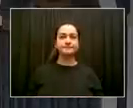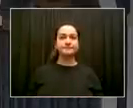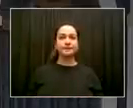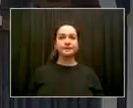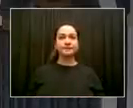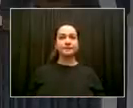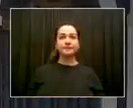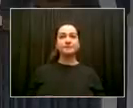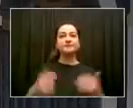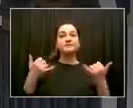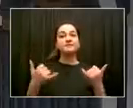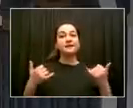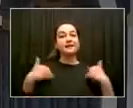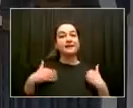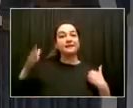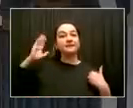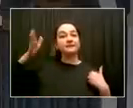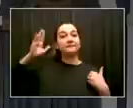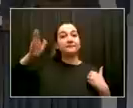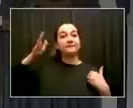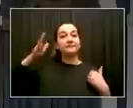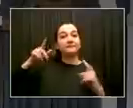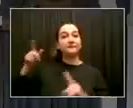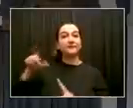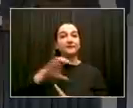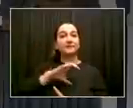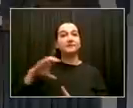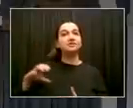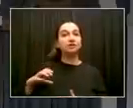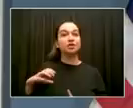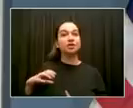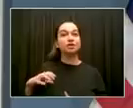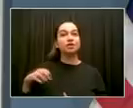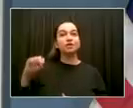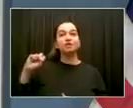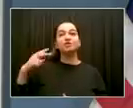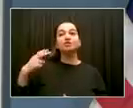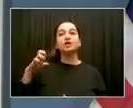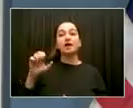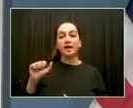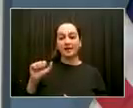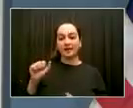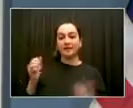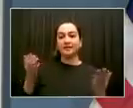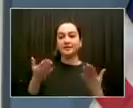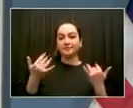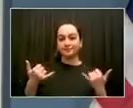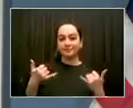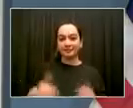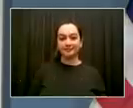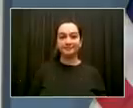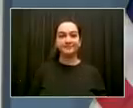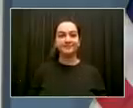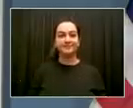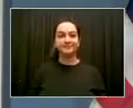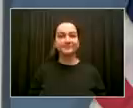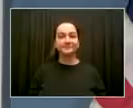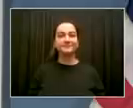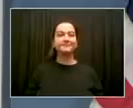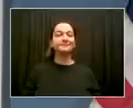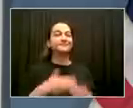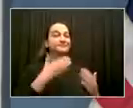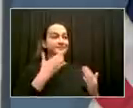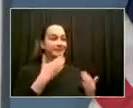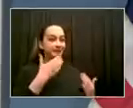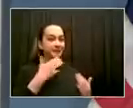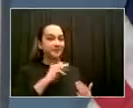about special efforts the NYPD is making. Commissioner Shea. That's right. Thank you, Mr. Mayor. So the mayor set the stage on a number of topics when you talk about